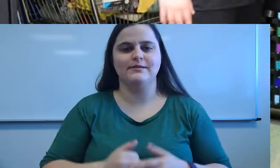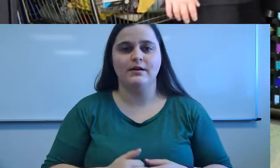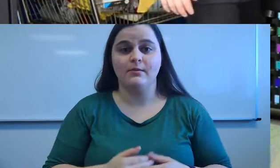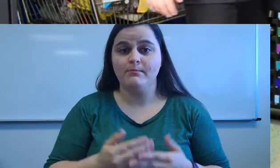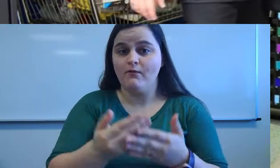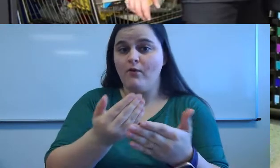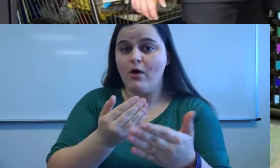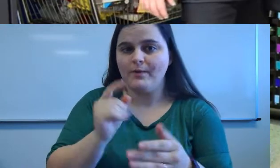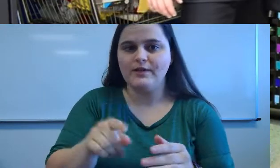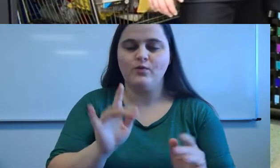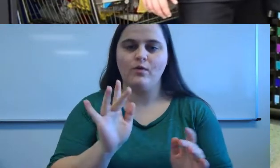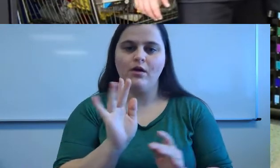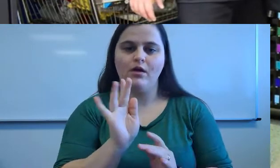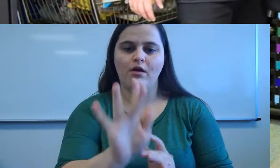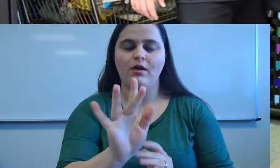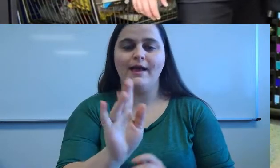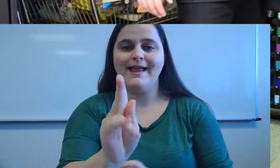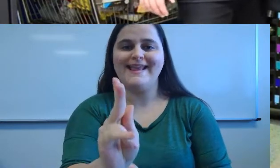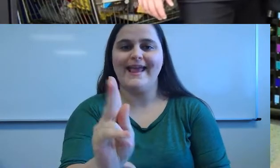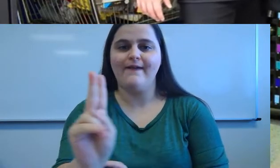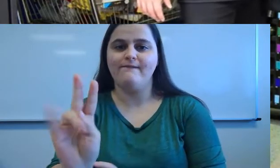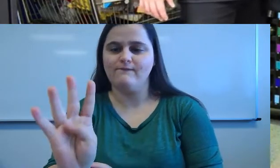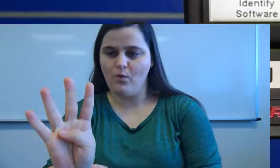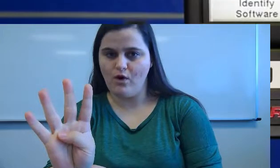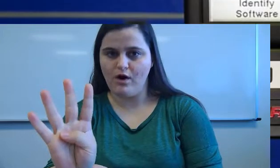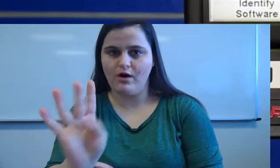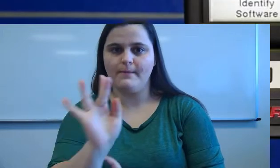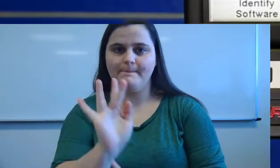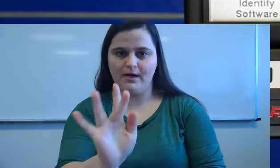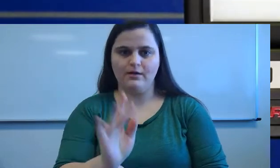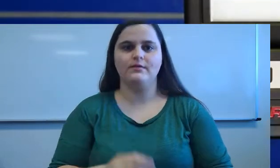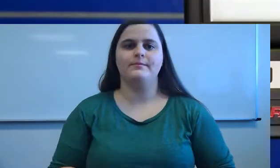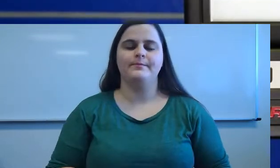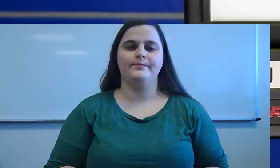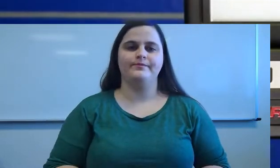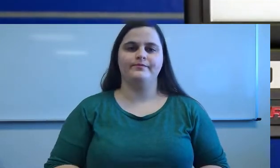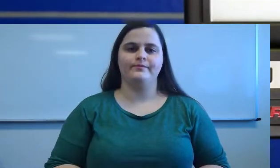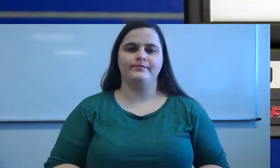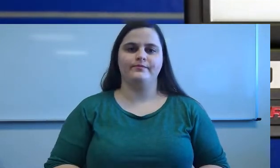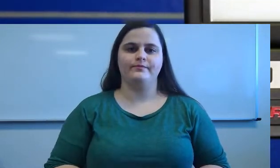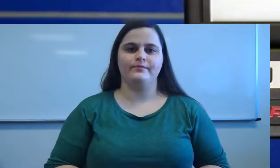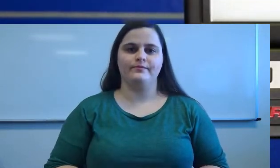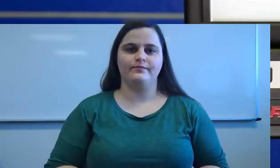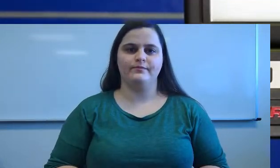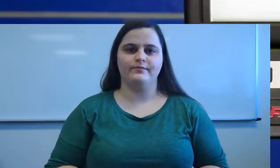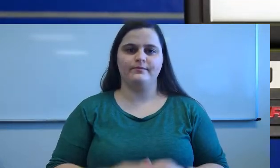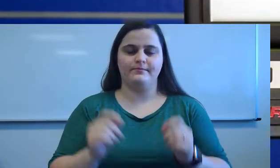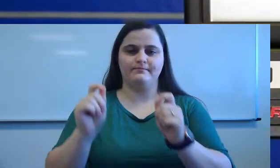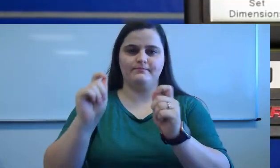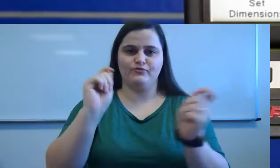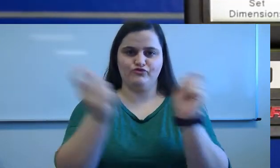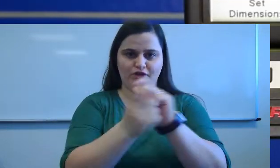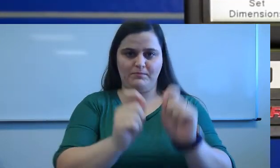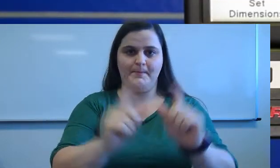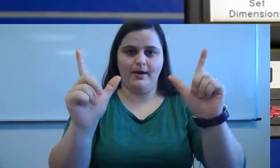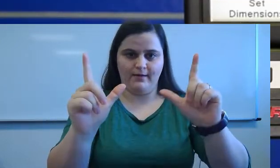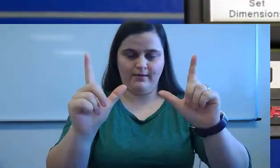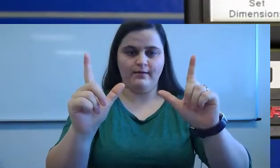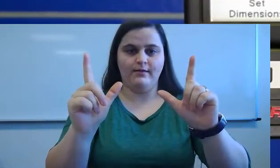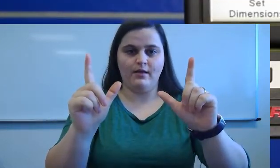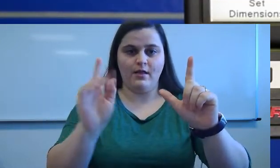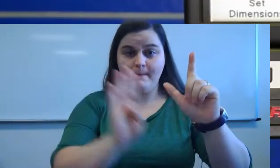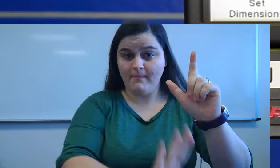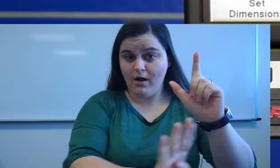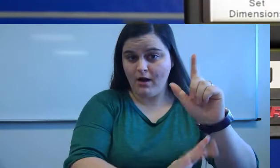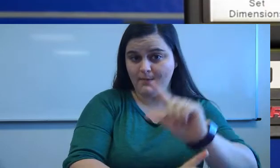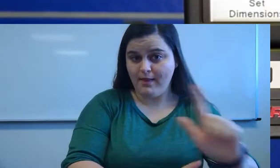have to hit the K4 button on the display to hit balance. It's going to take us to another screen. It's our balancing screen. But in the